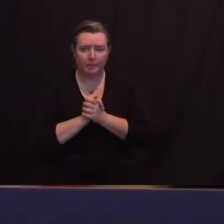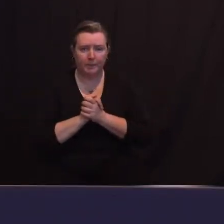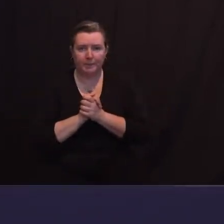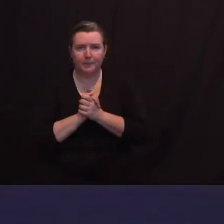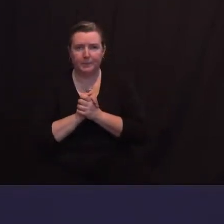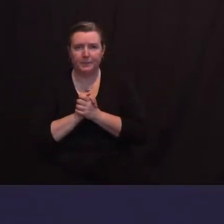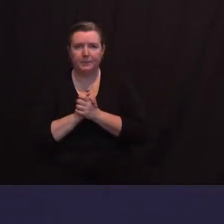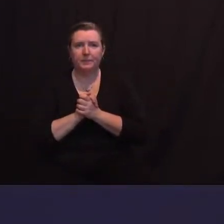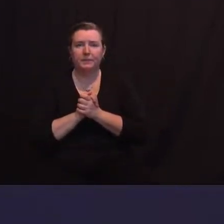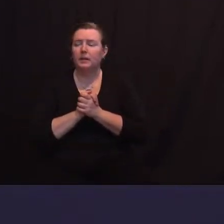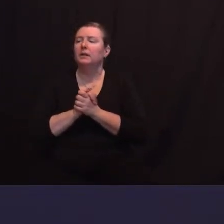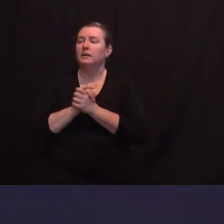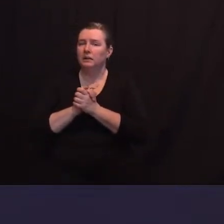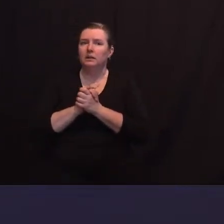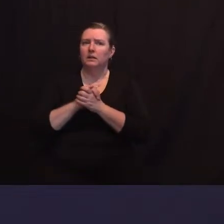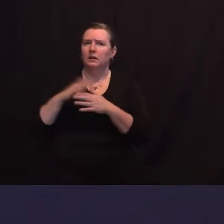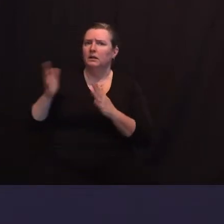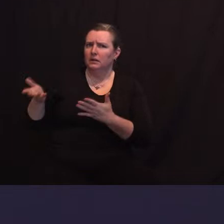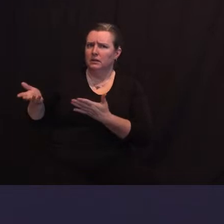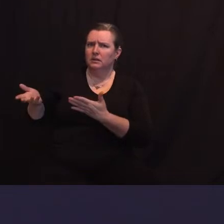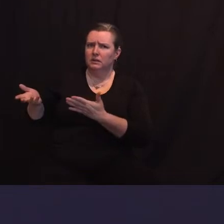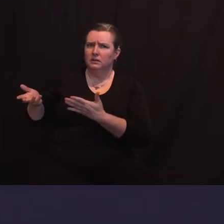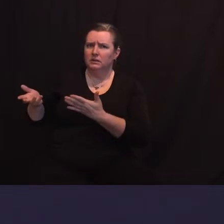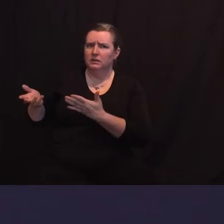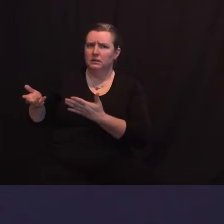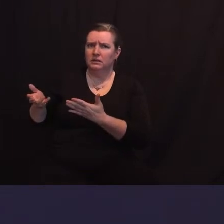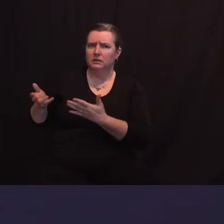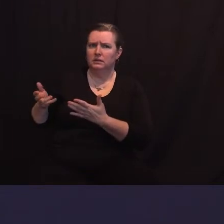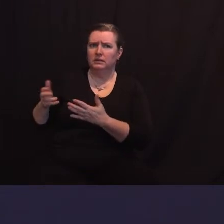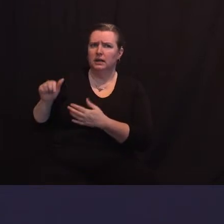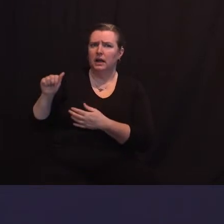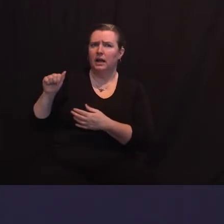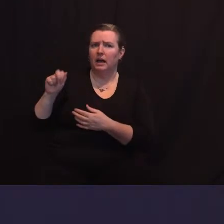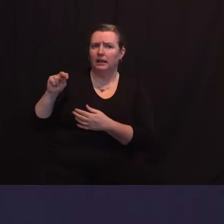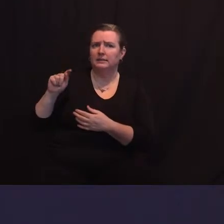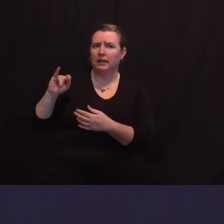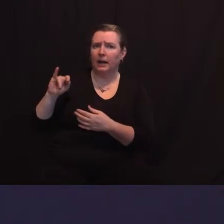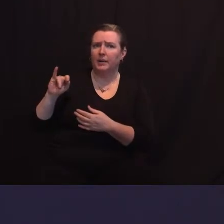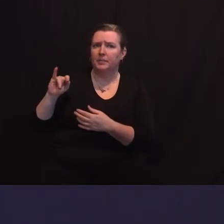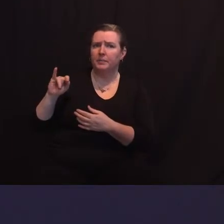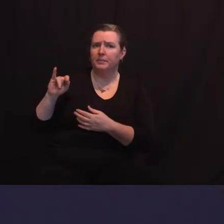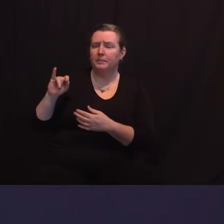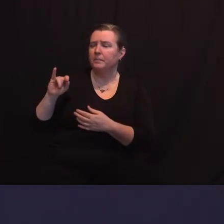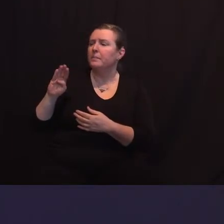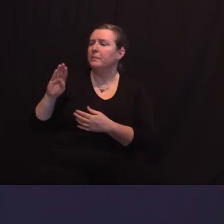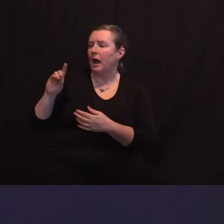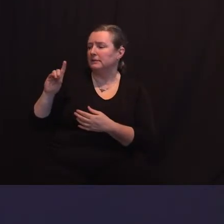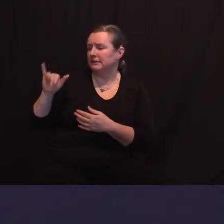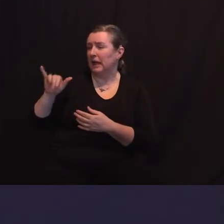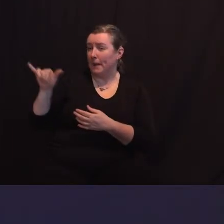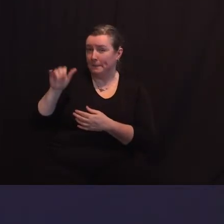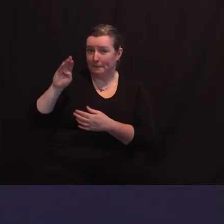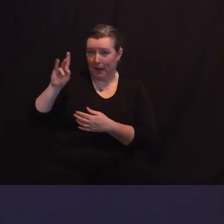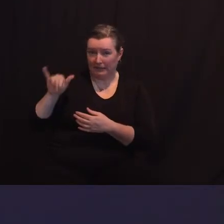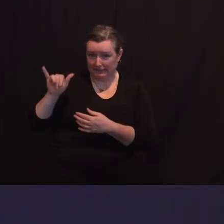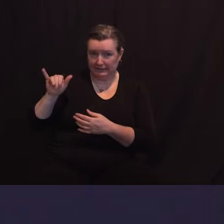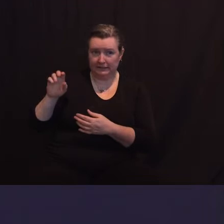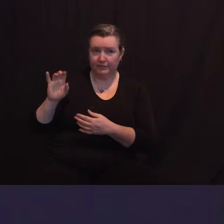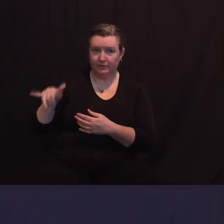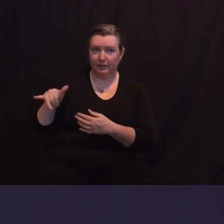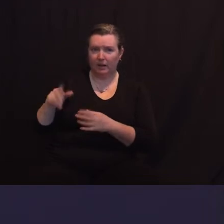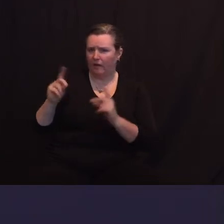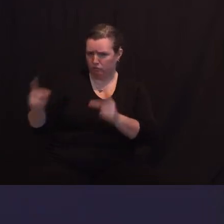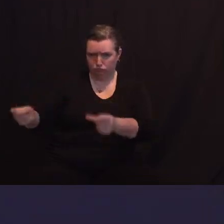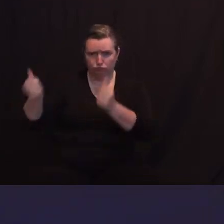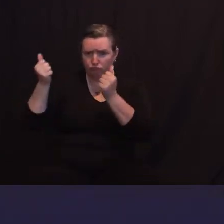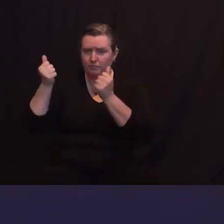the monoclonal antibodies and the speed with which one reacts if they test positive continues to be a game changer. Am I right, Eddie?